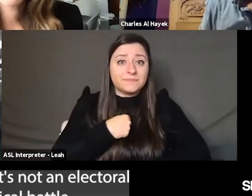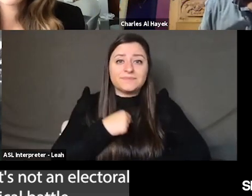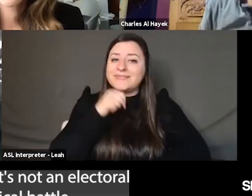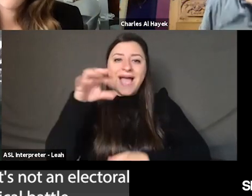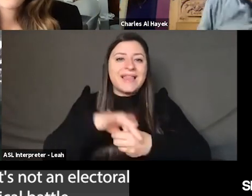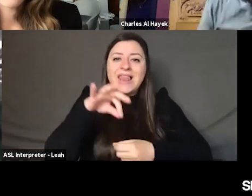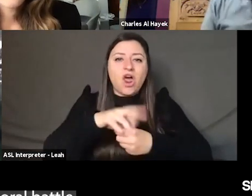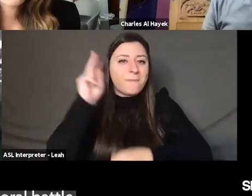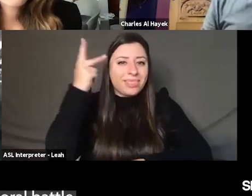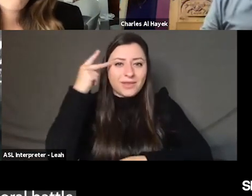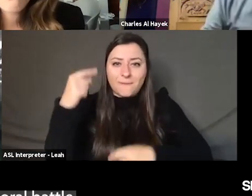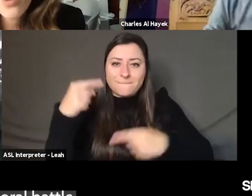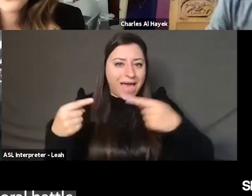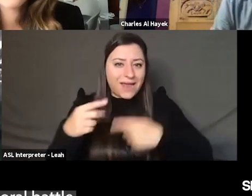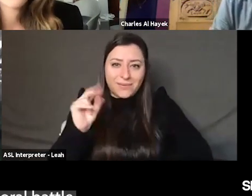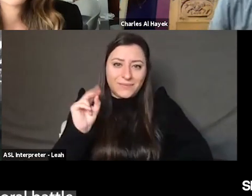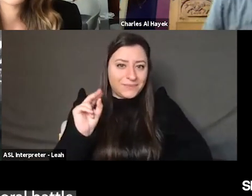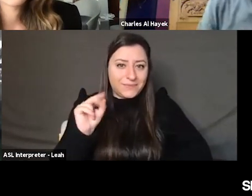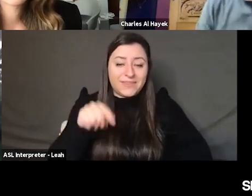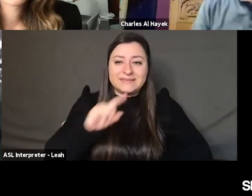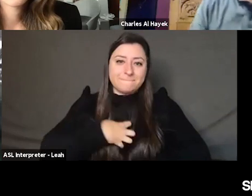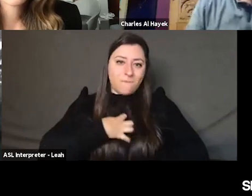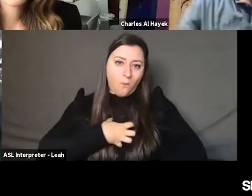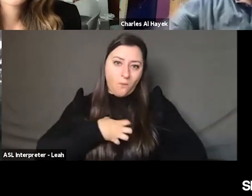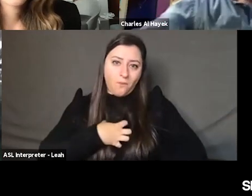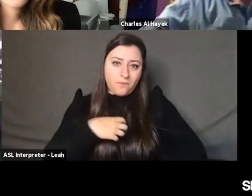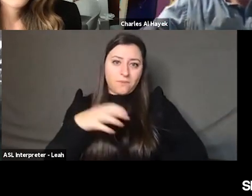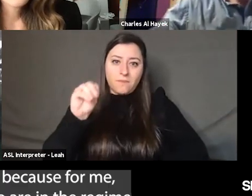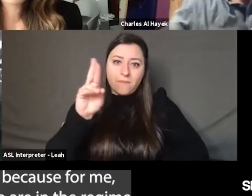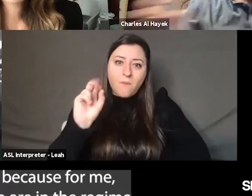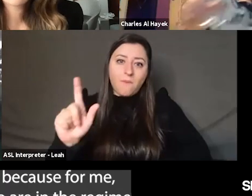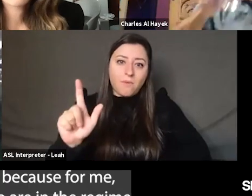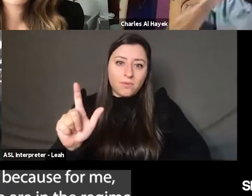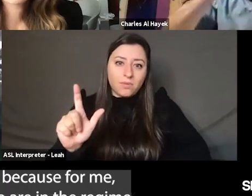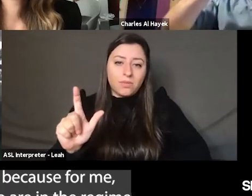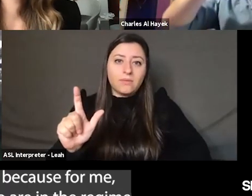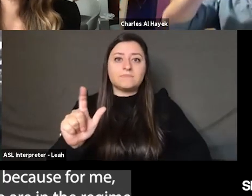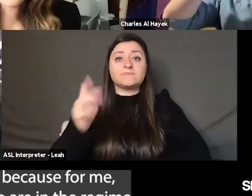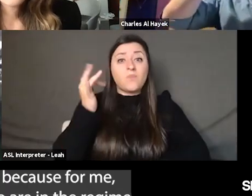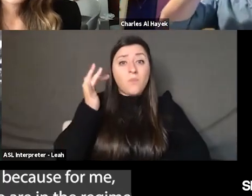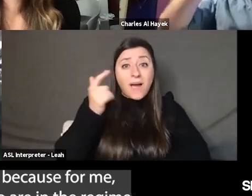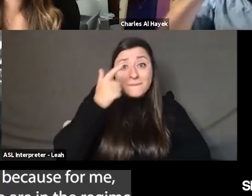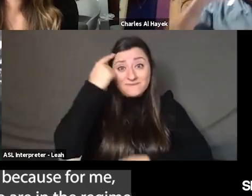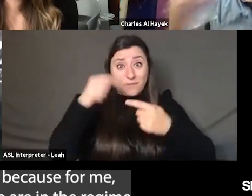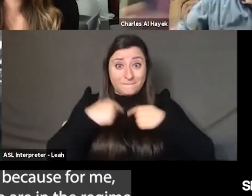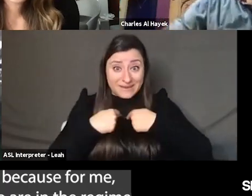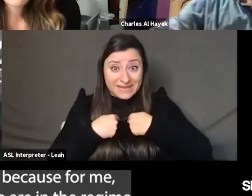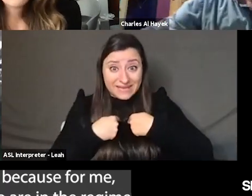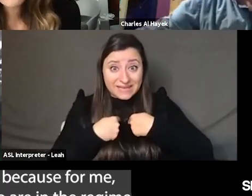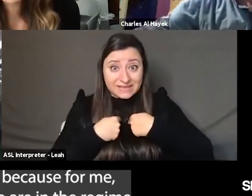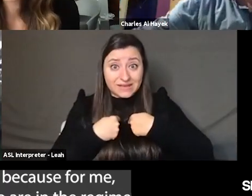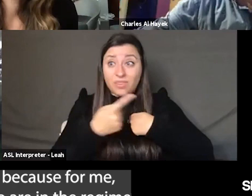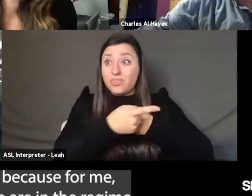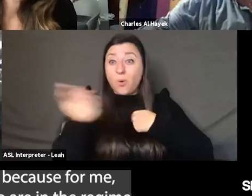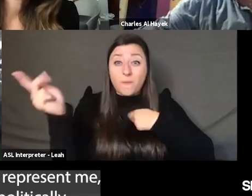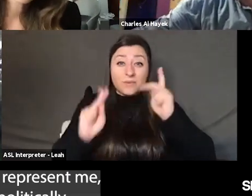or a political battle. This is a moral battle. A moral battle because for me, those people